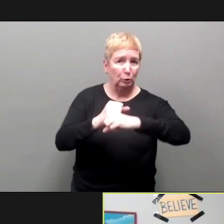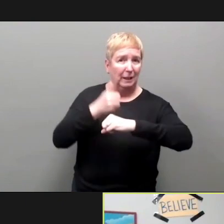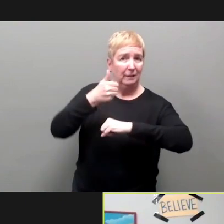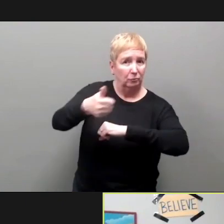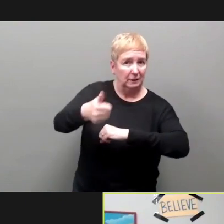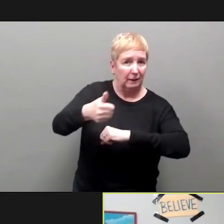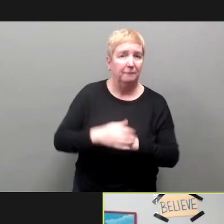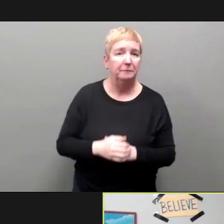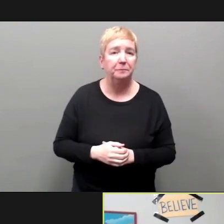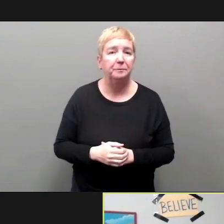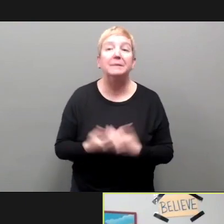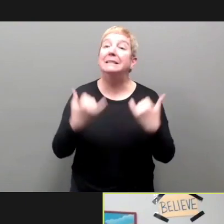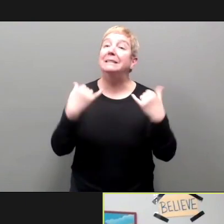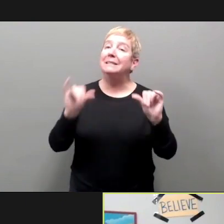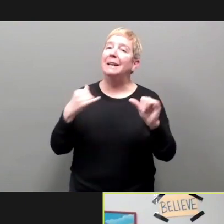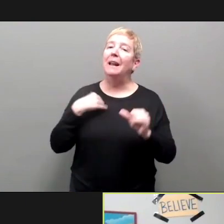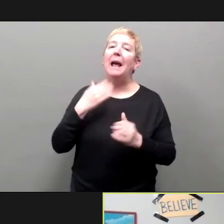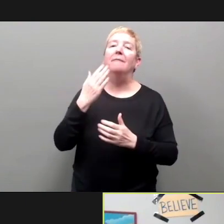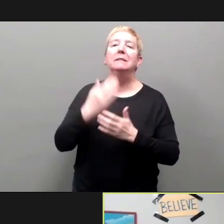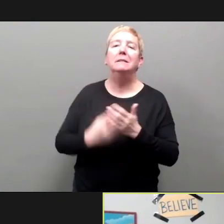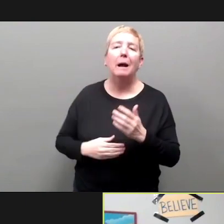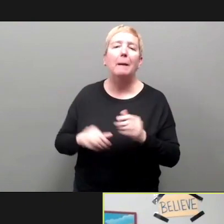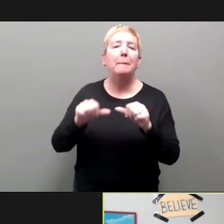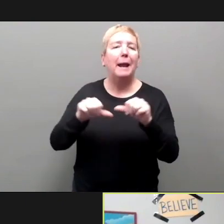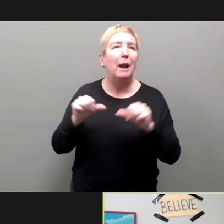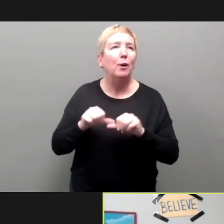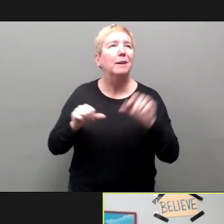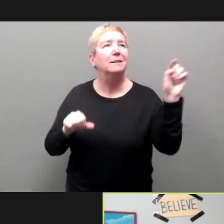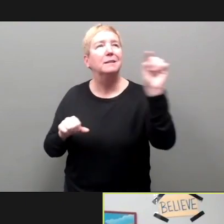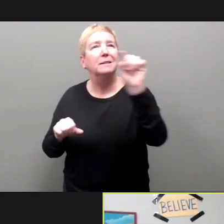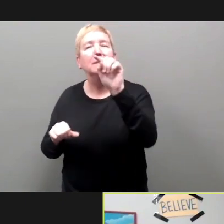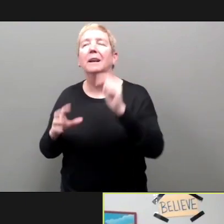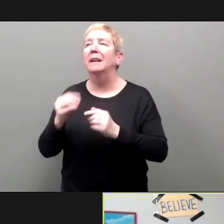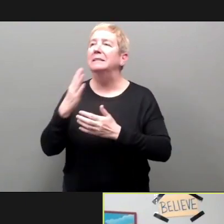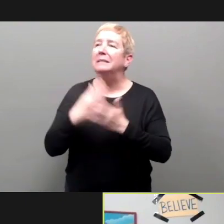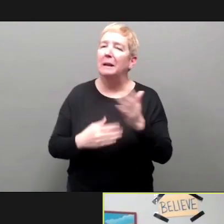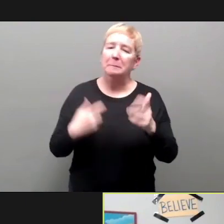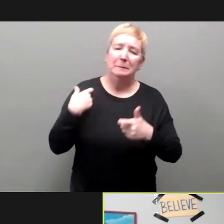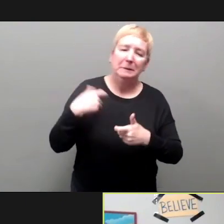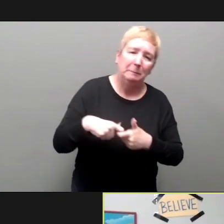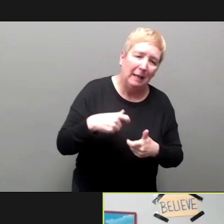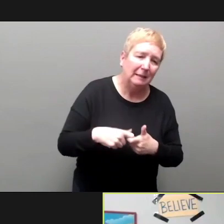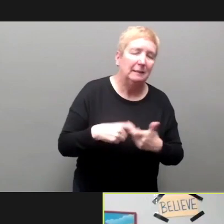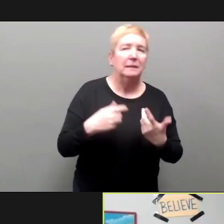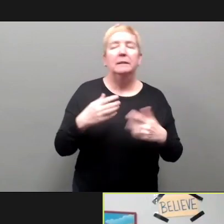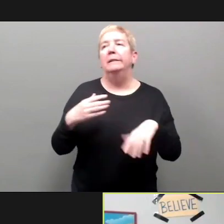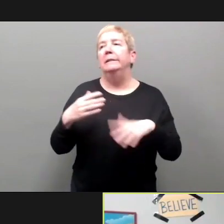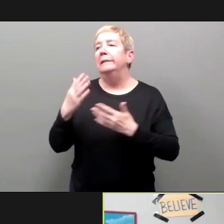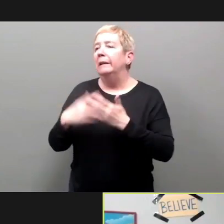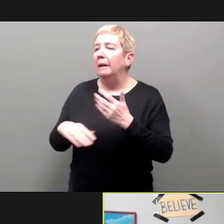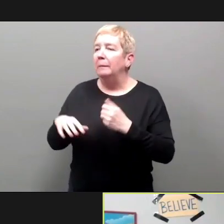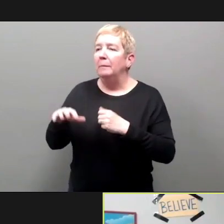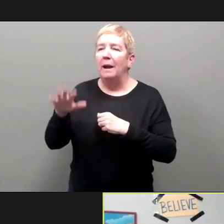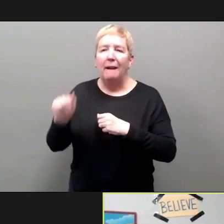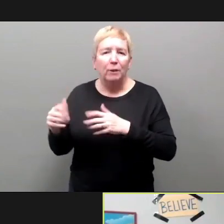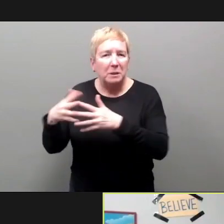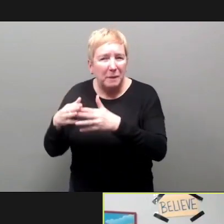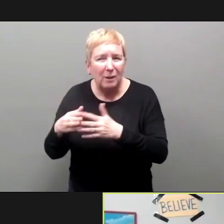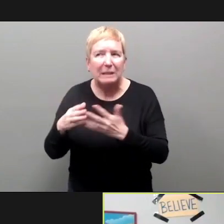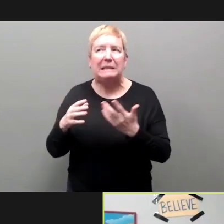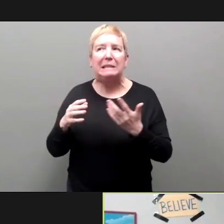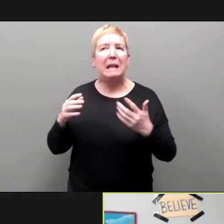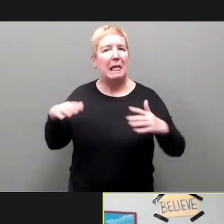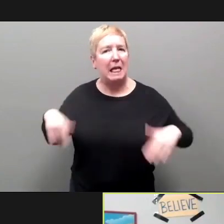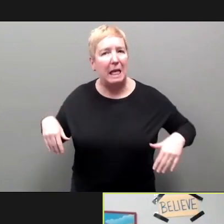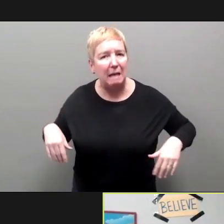seeing gaps in especially our Hispanic Latino population and African American population, in the